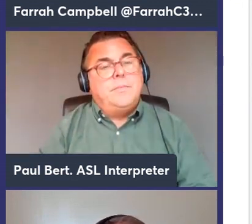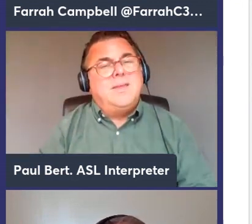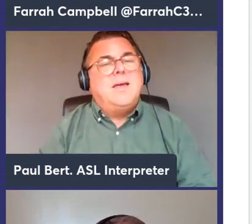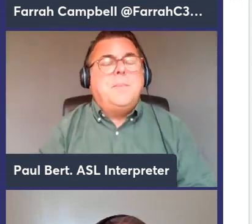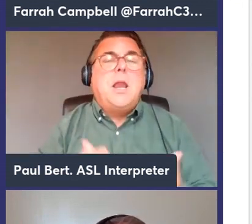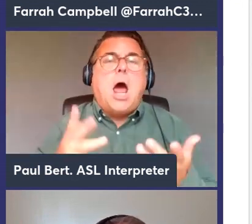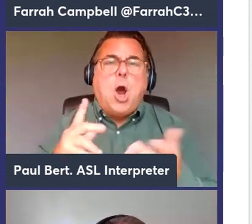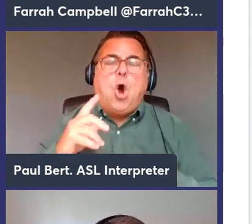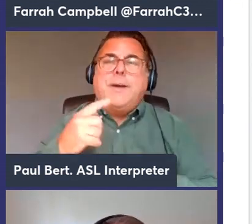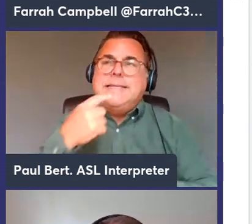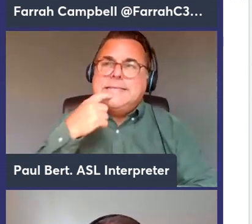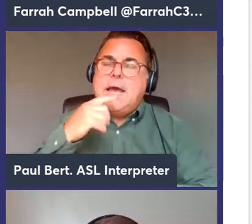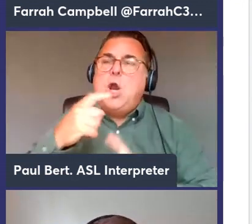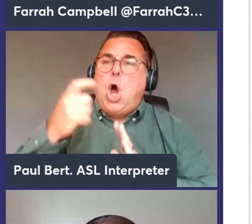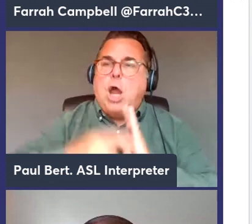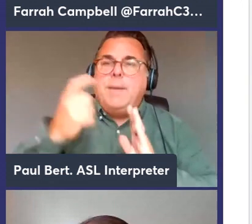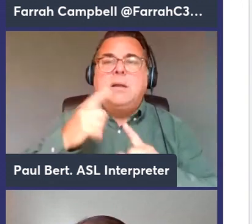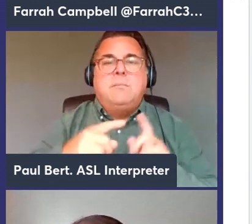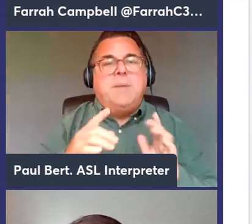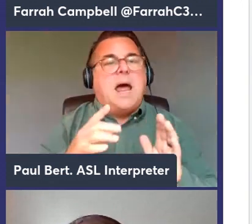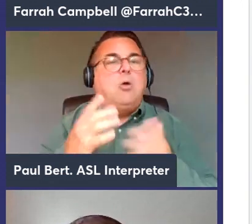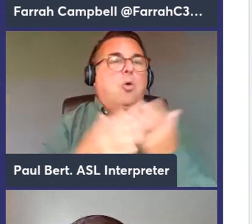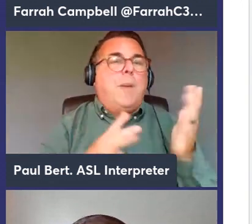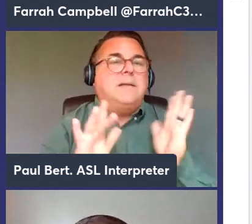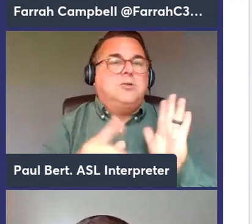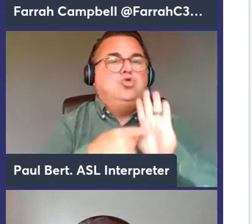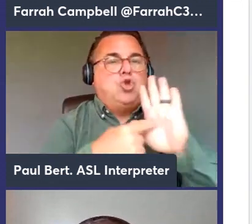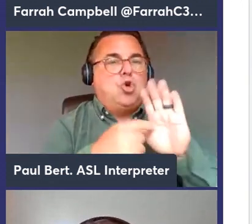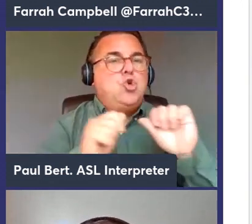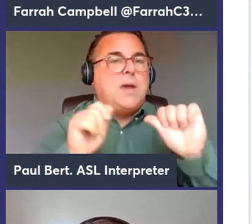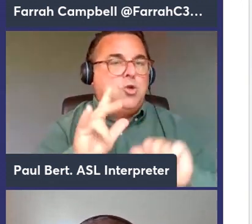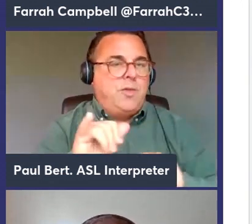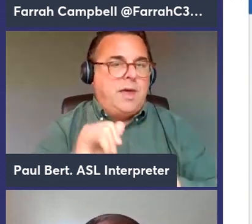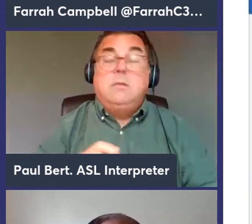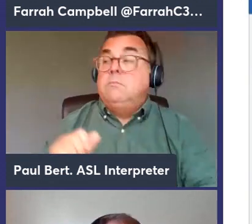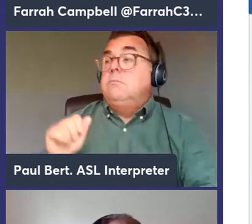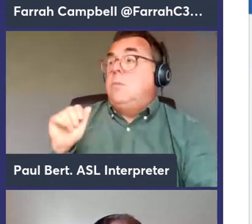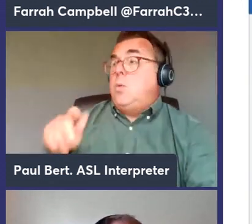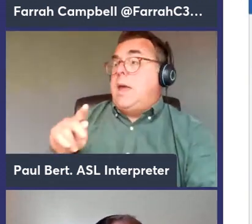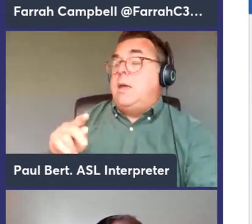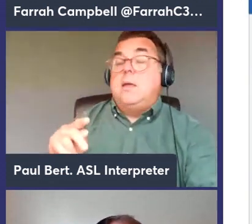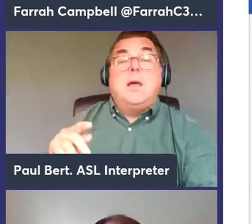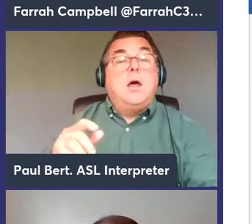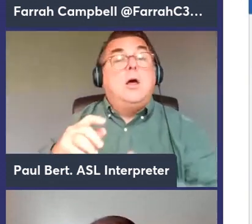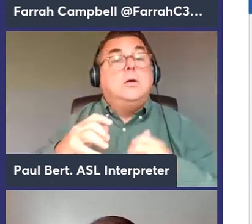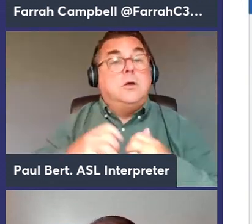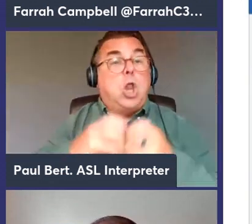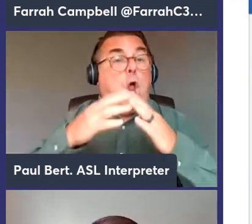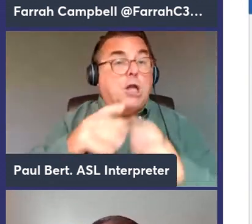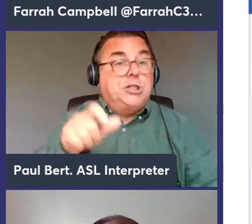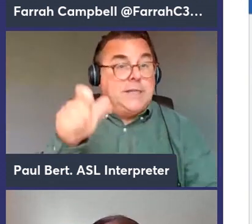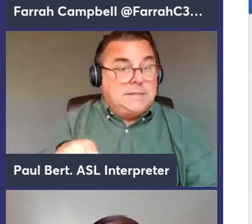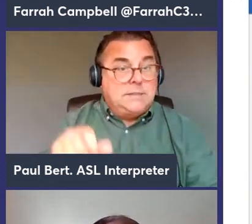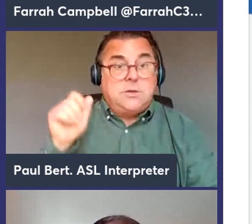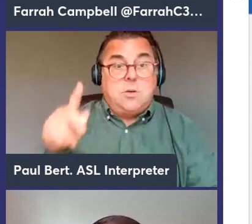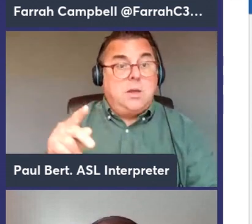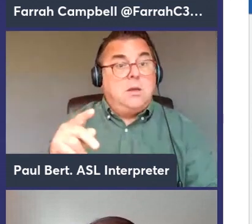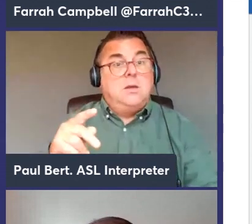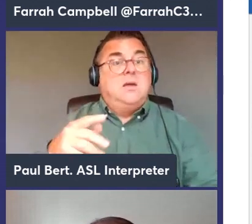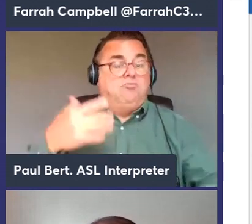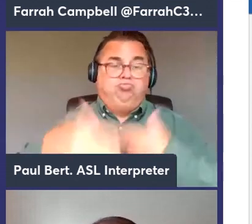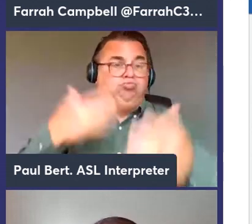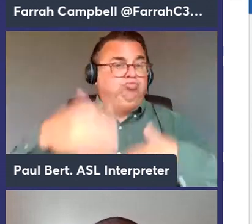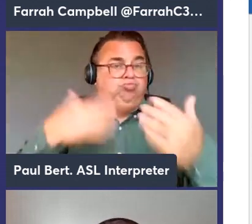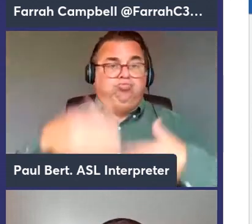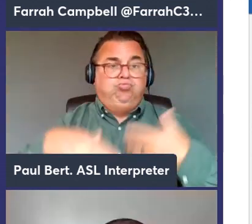did put auto select on there, I will go ahead and just manually specify the host, and I will launch the instance. All right. And it's gonna get started.